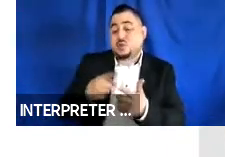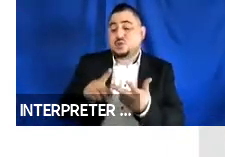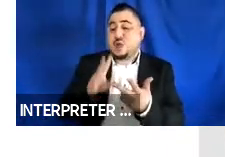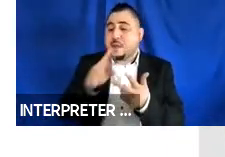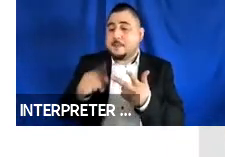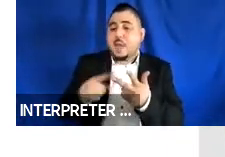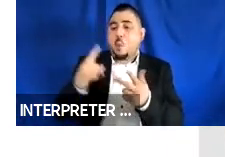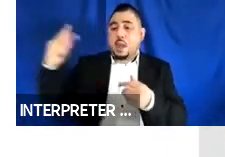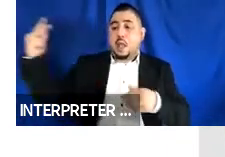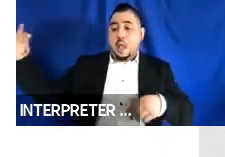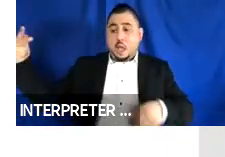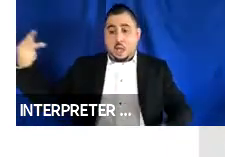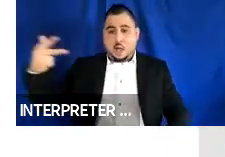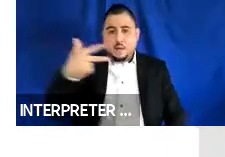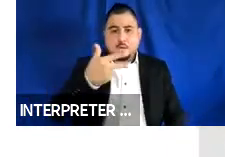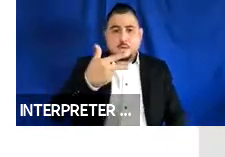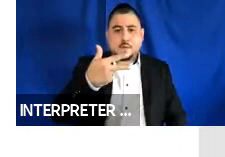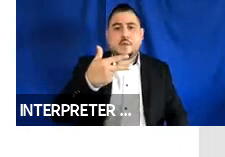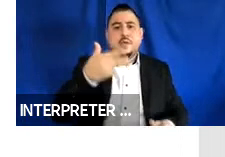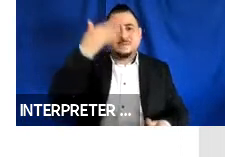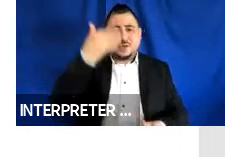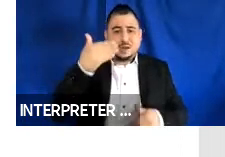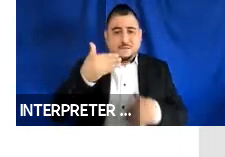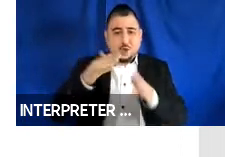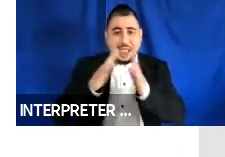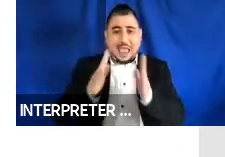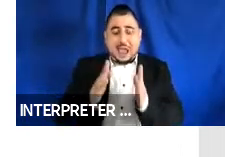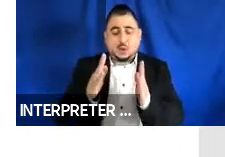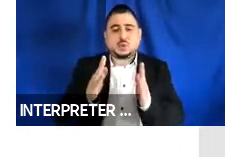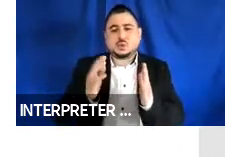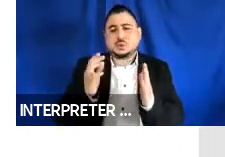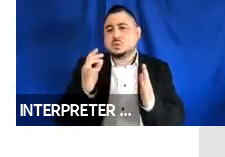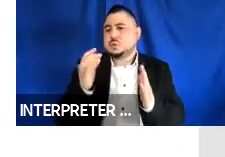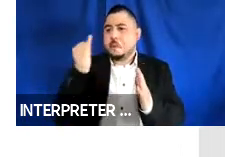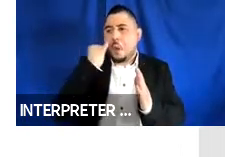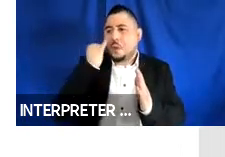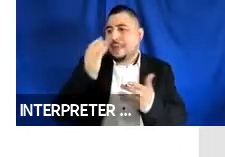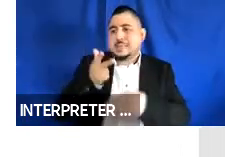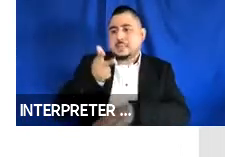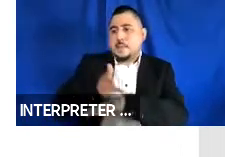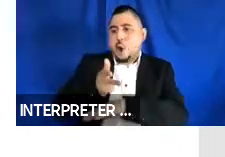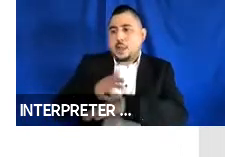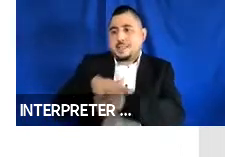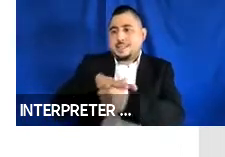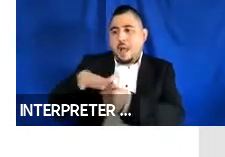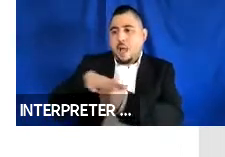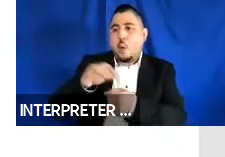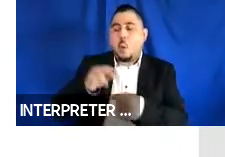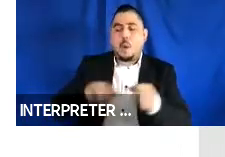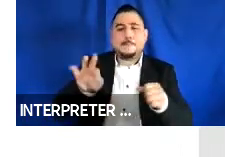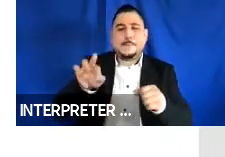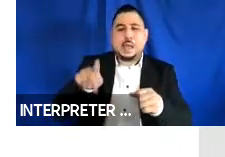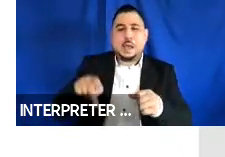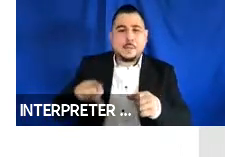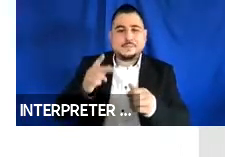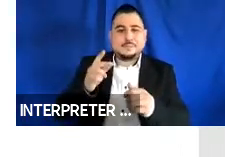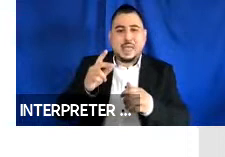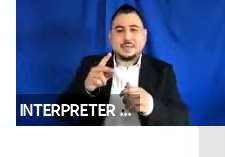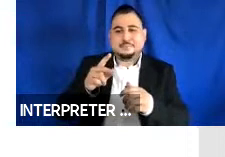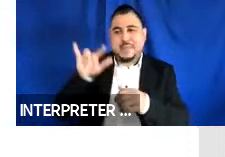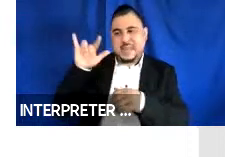of your house. What about locating the vehicle, I don't know, in a parking lot or pick up at an airport kind of thing? Thank